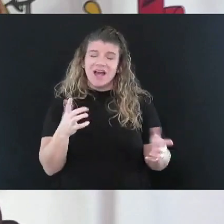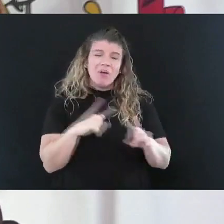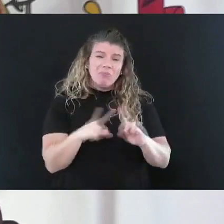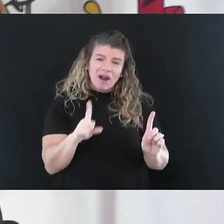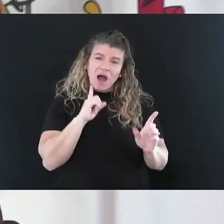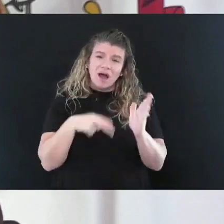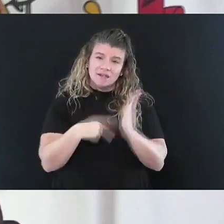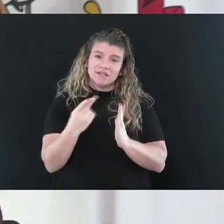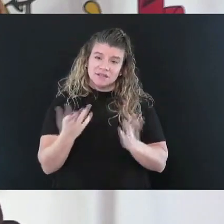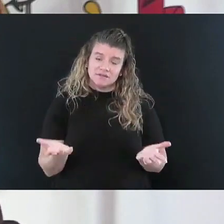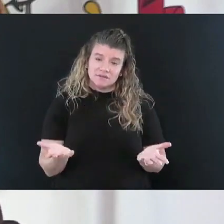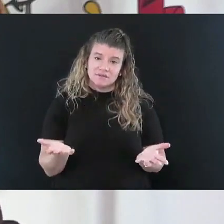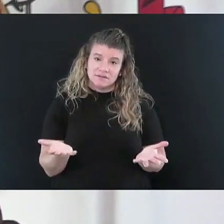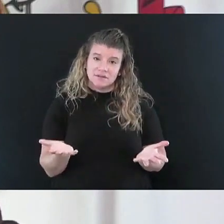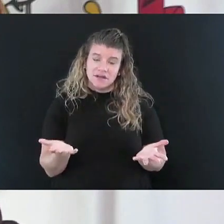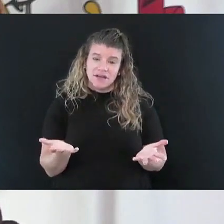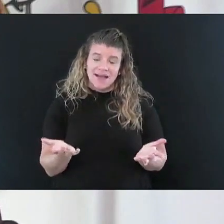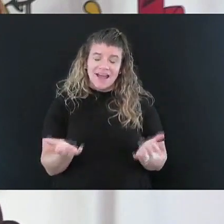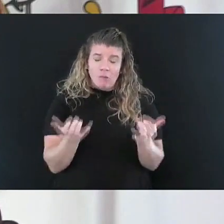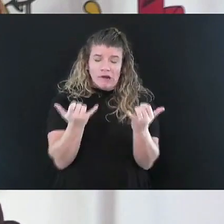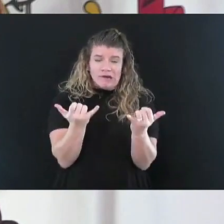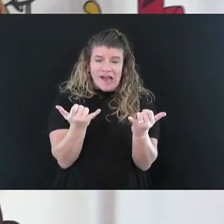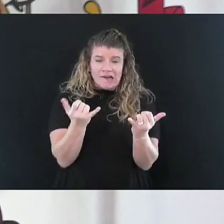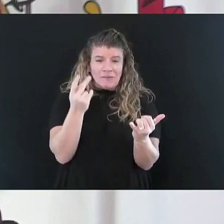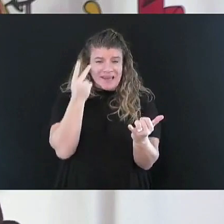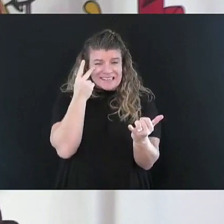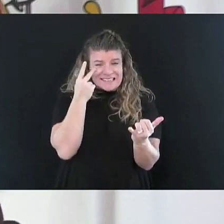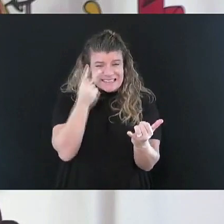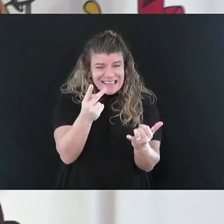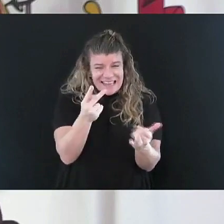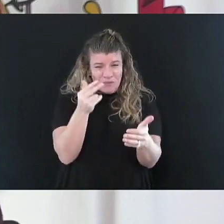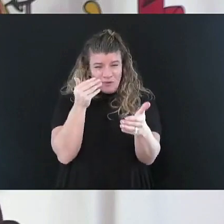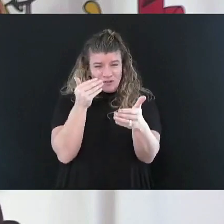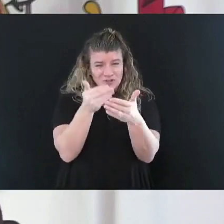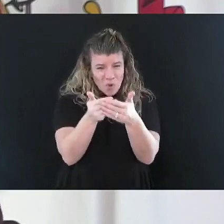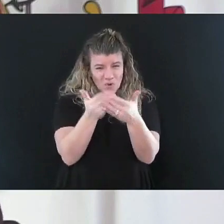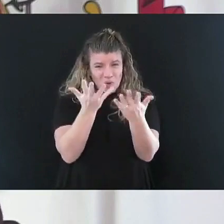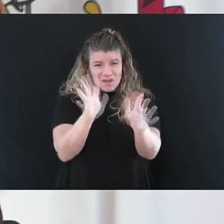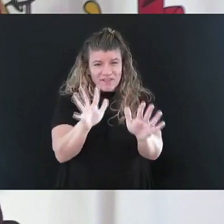out loud, we're so close now. So close.